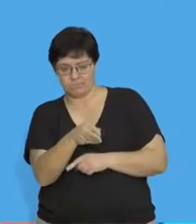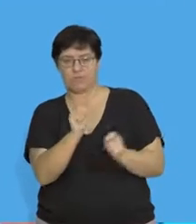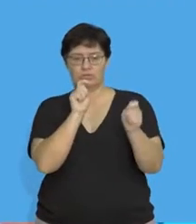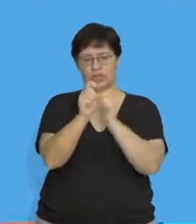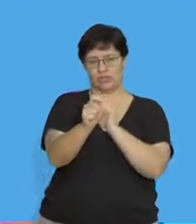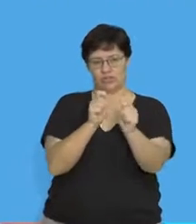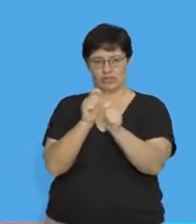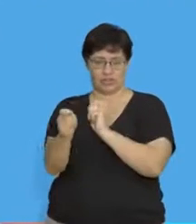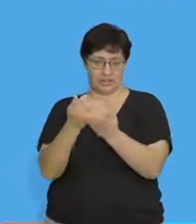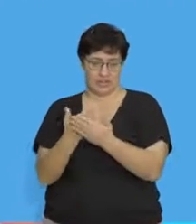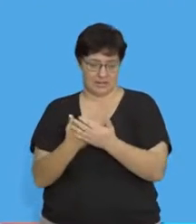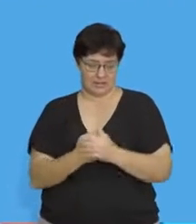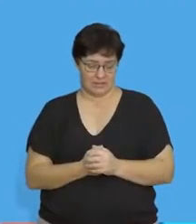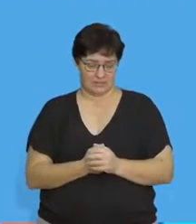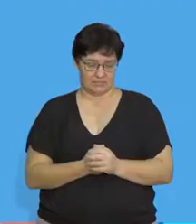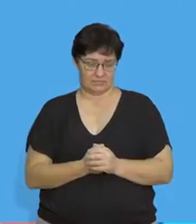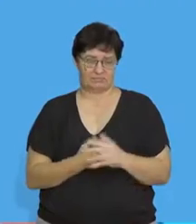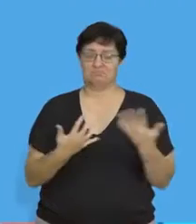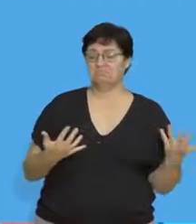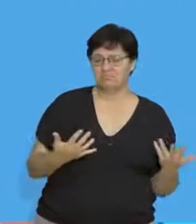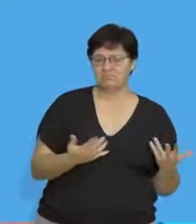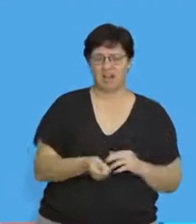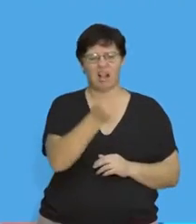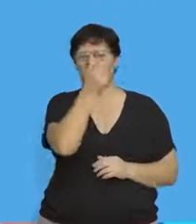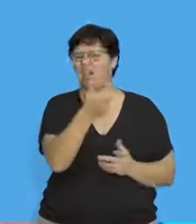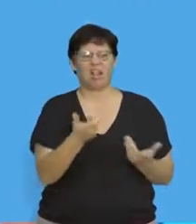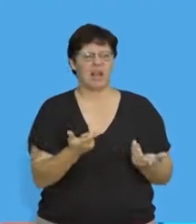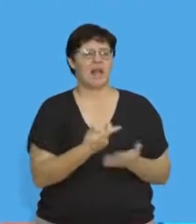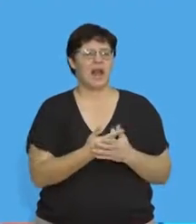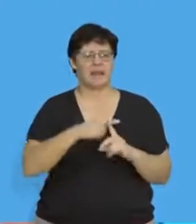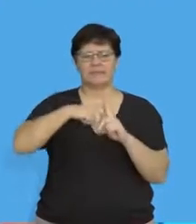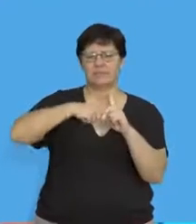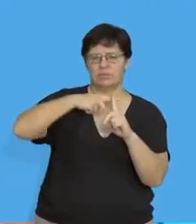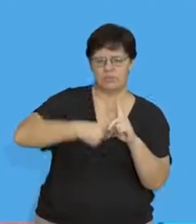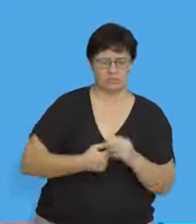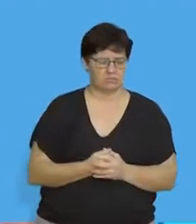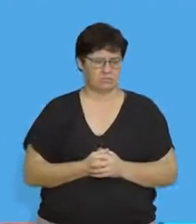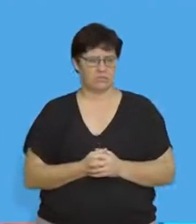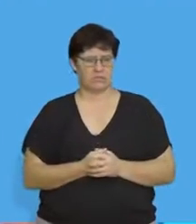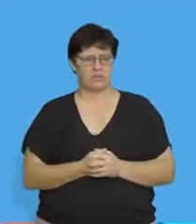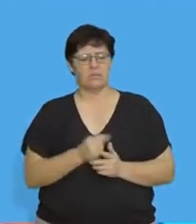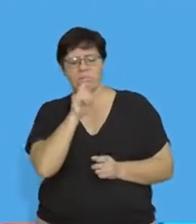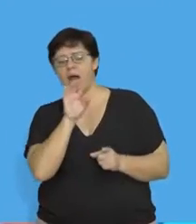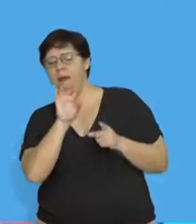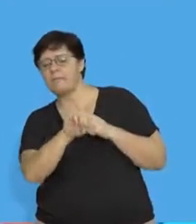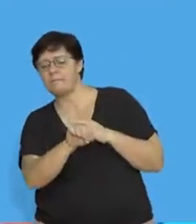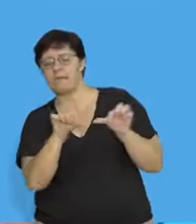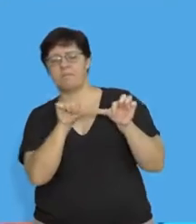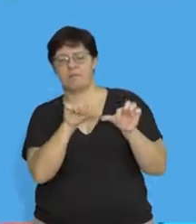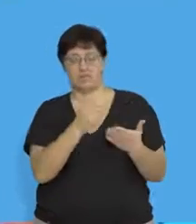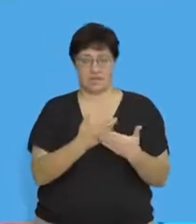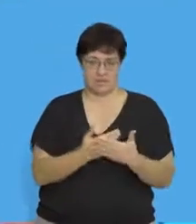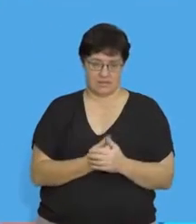change. It could be just a very simple thing like temperature, something that we can measure and